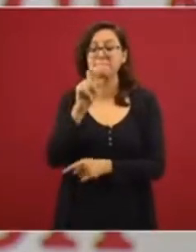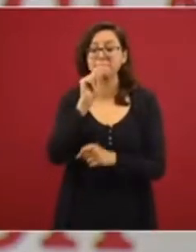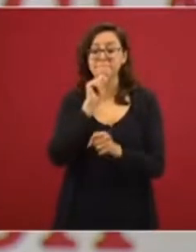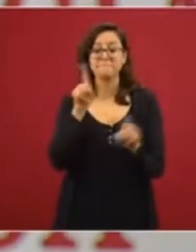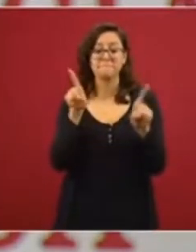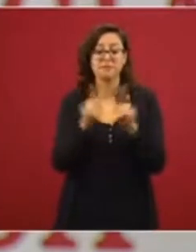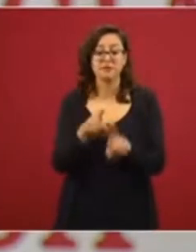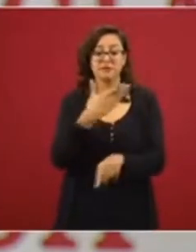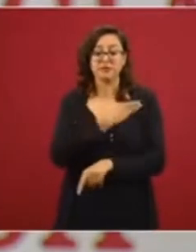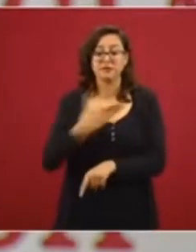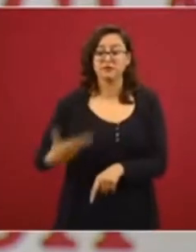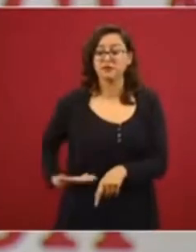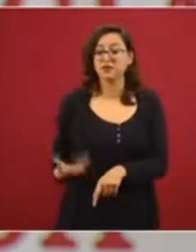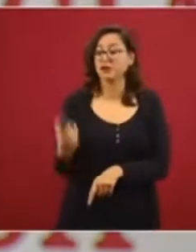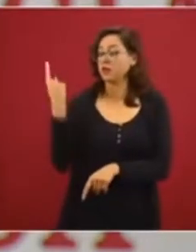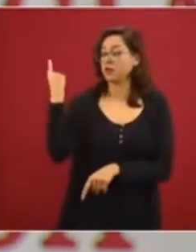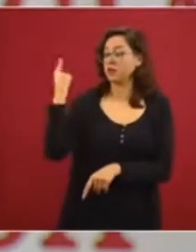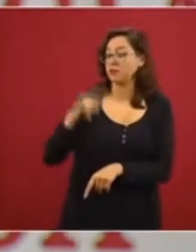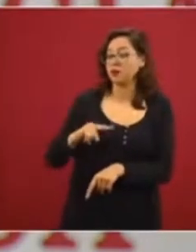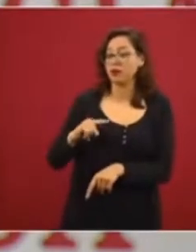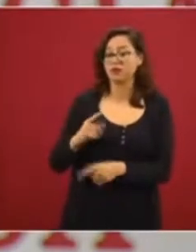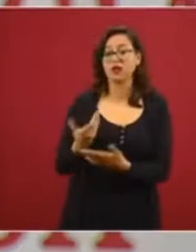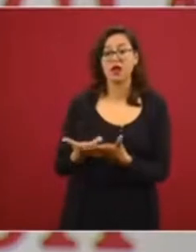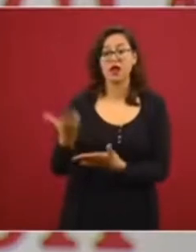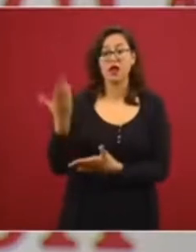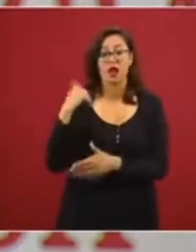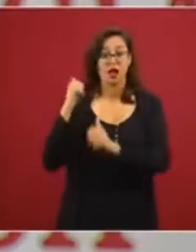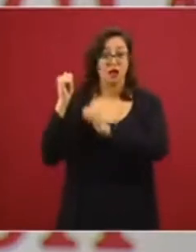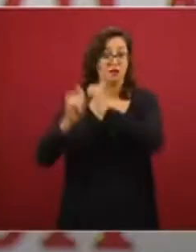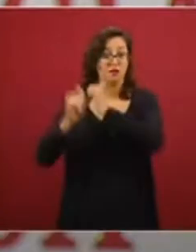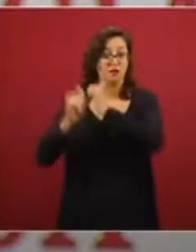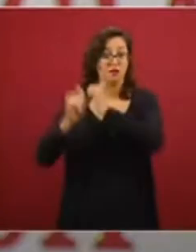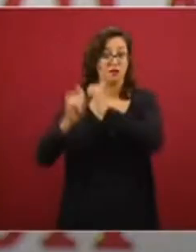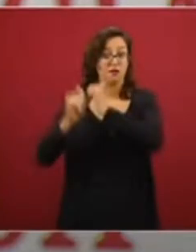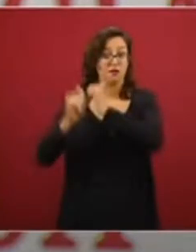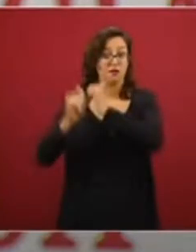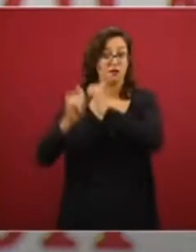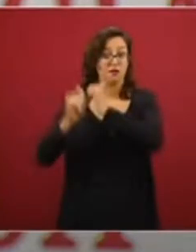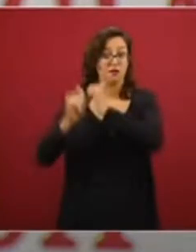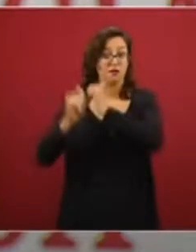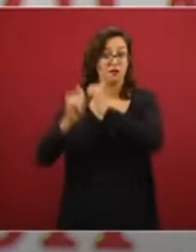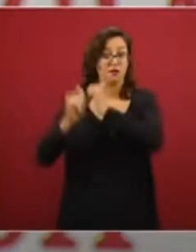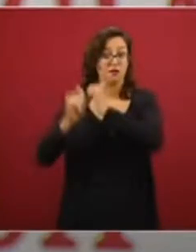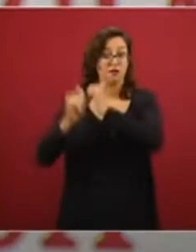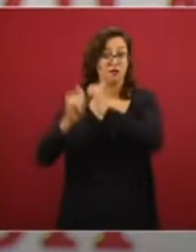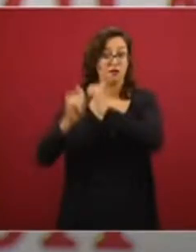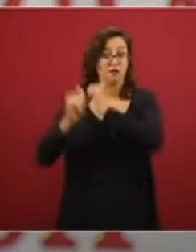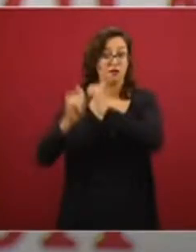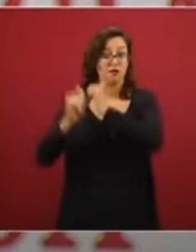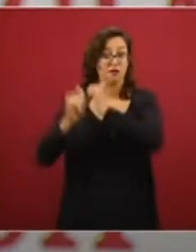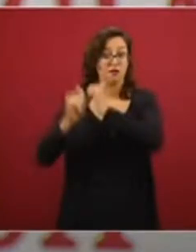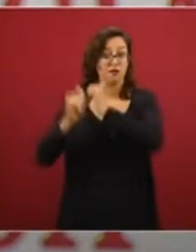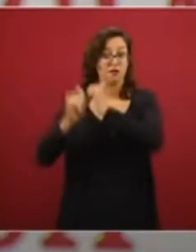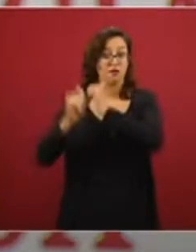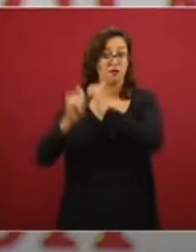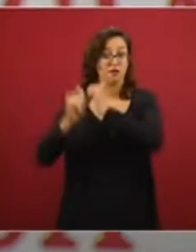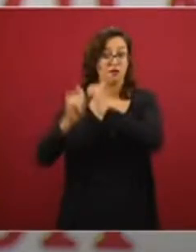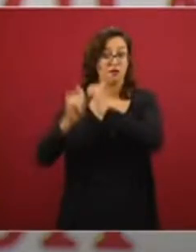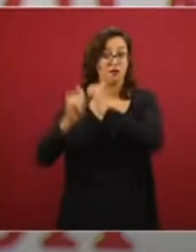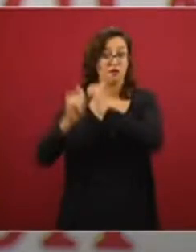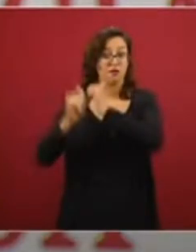la República desde el mes de abril que But also the president of the